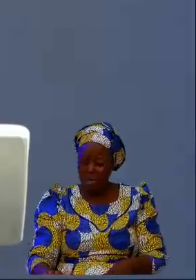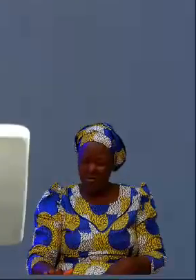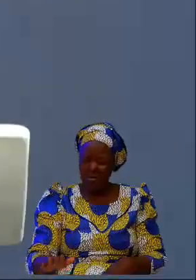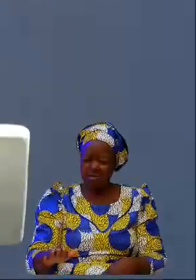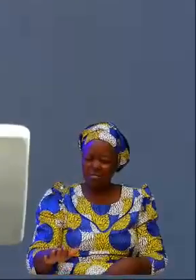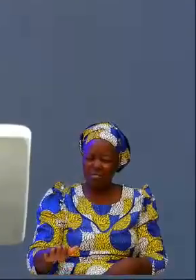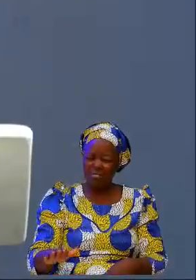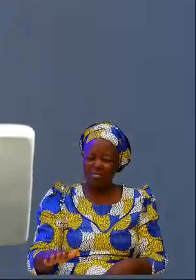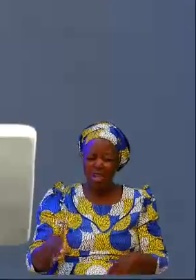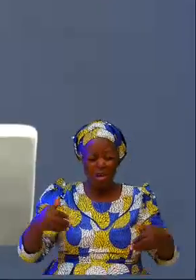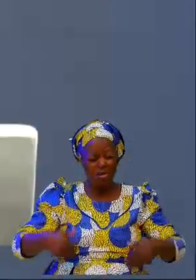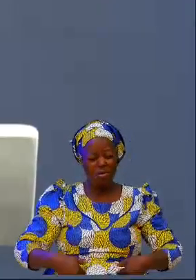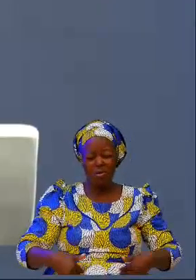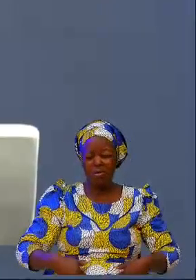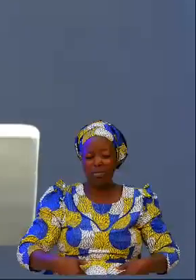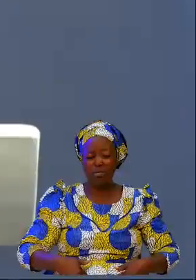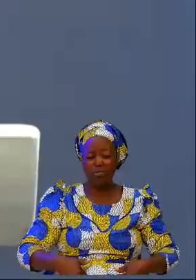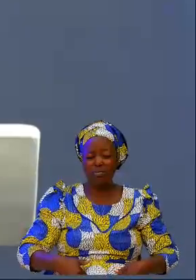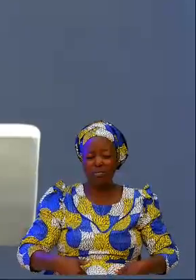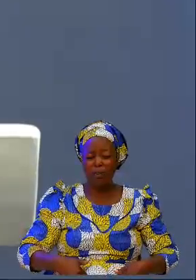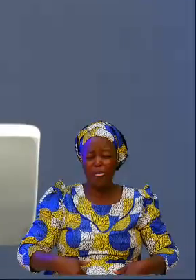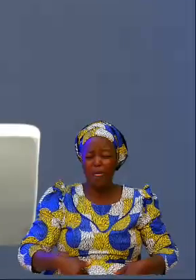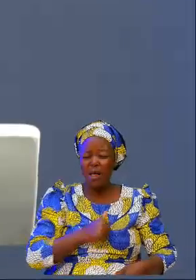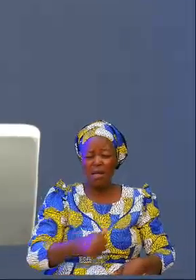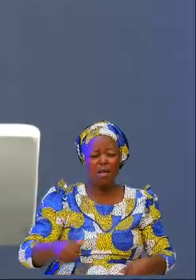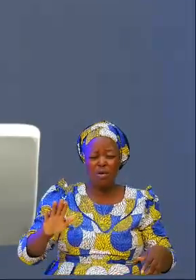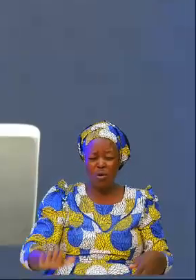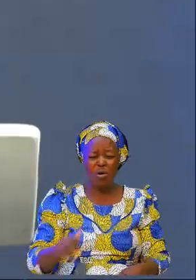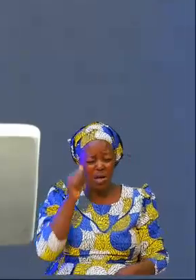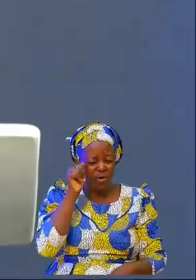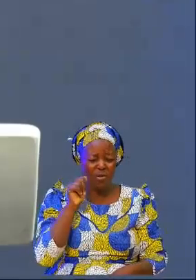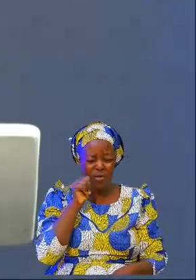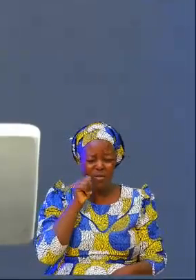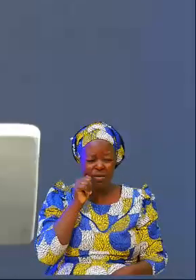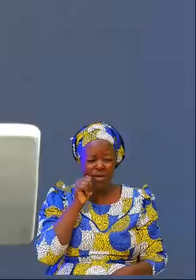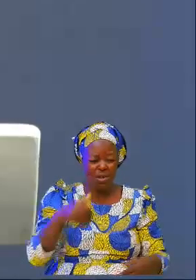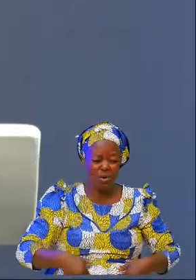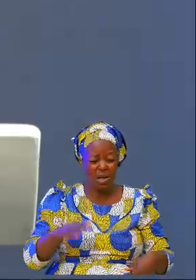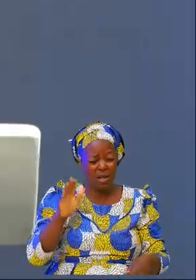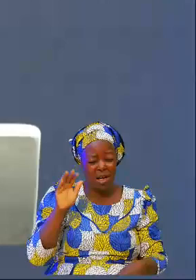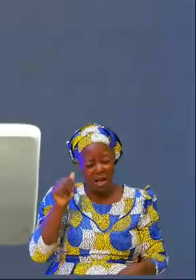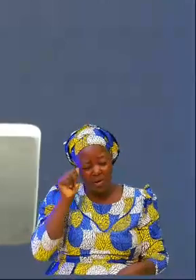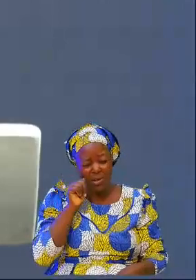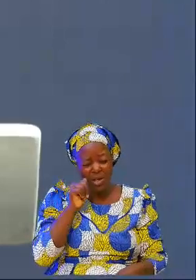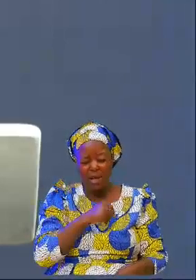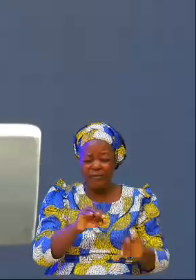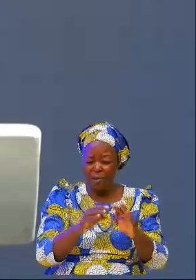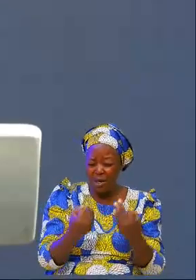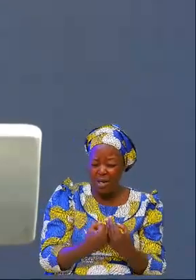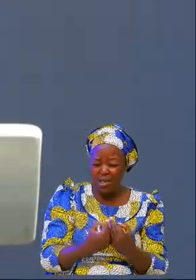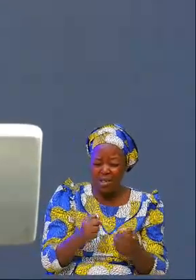no one, the little child, the youth, the young